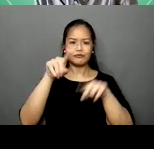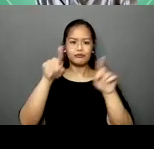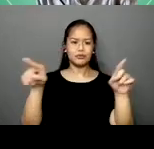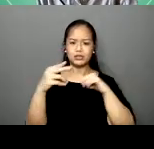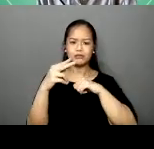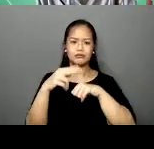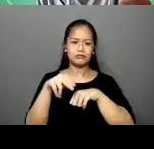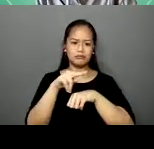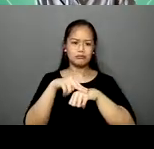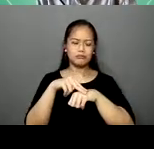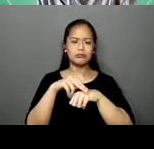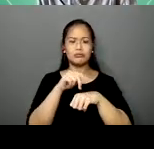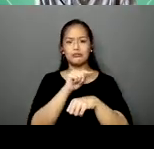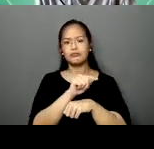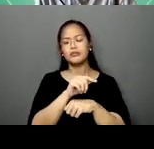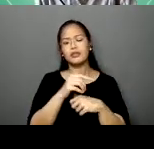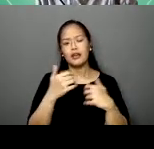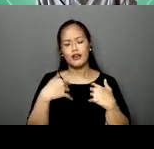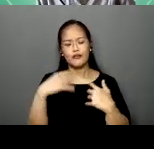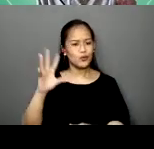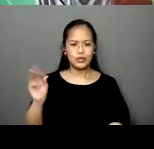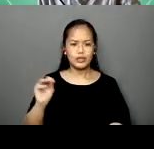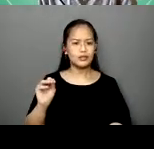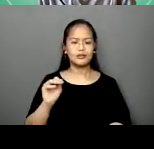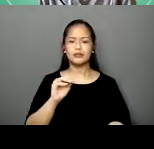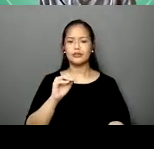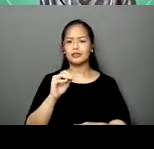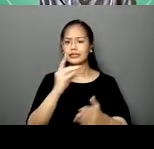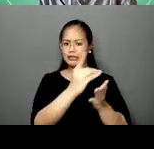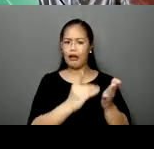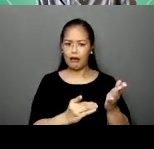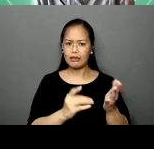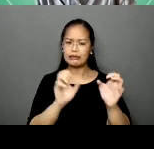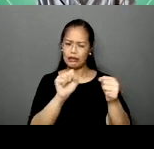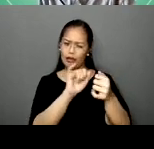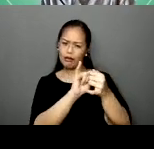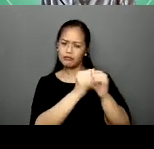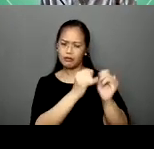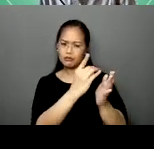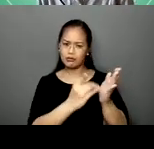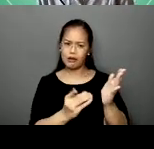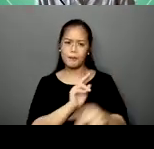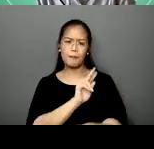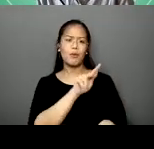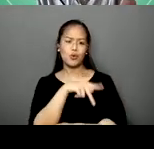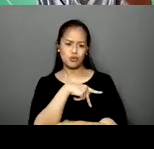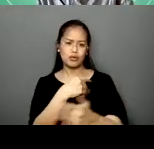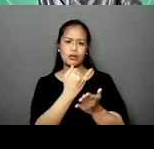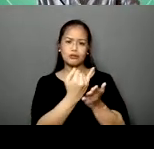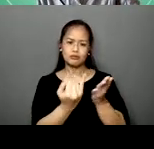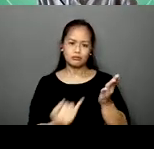short run productions, unique prototypes, very, very customizable designs, personalization. All of those are